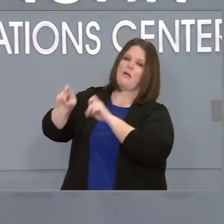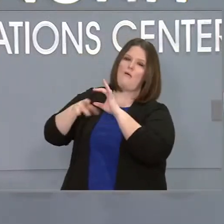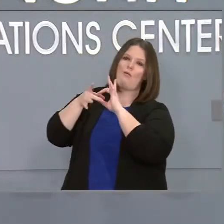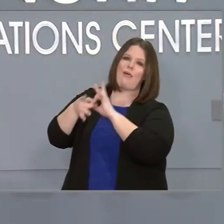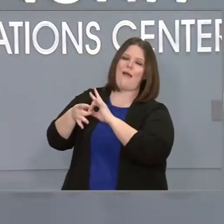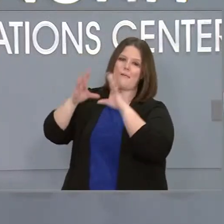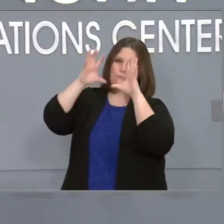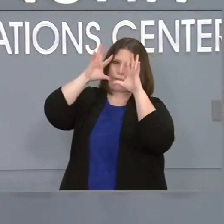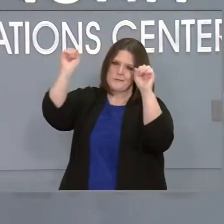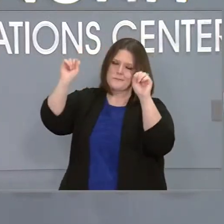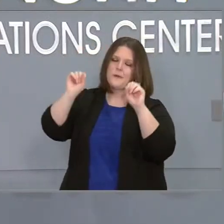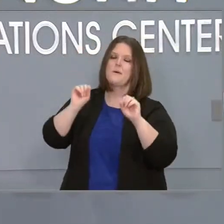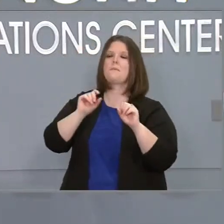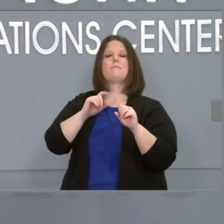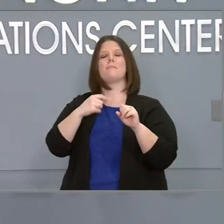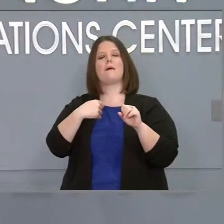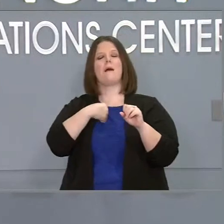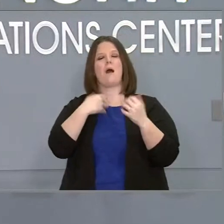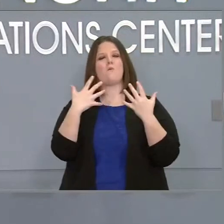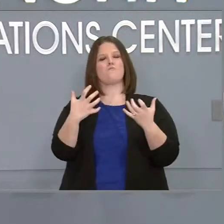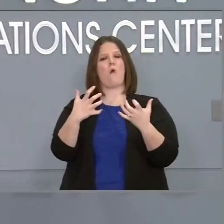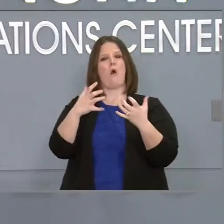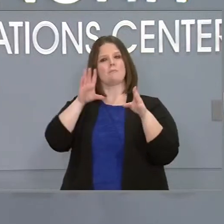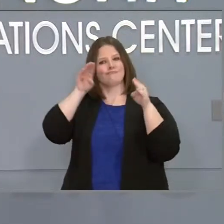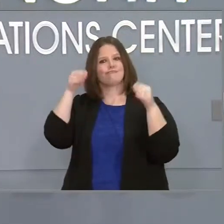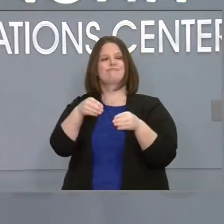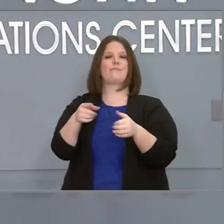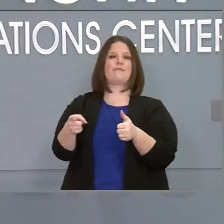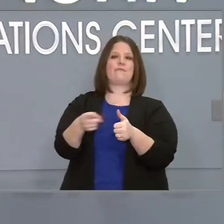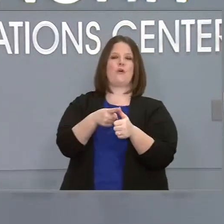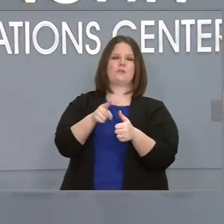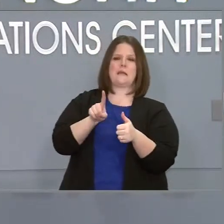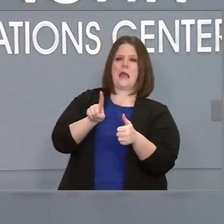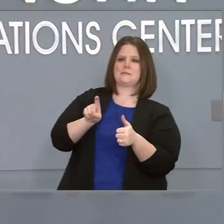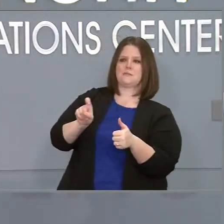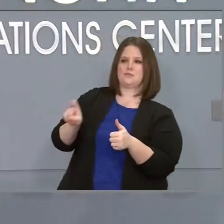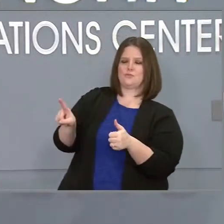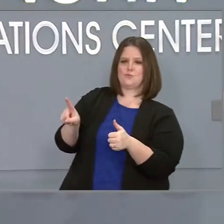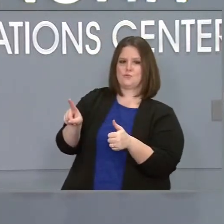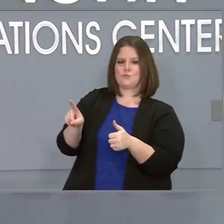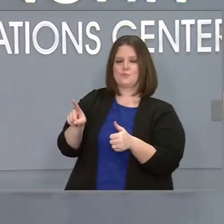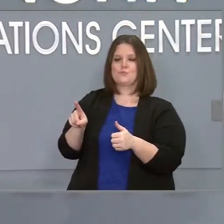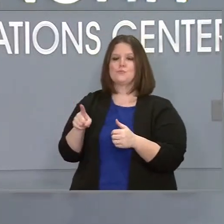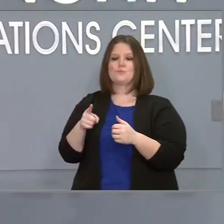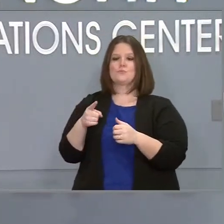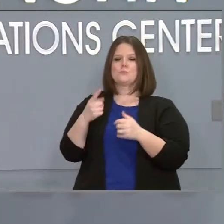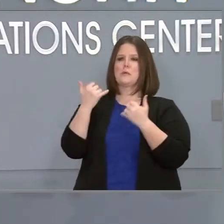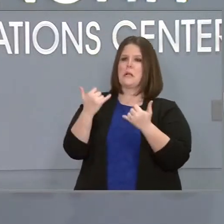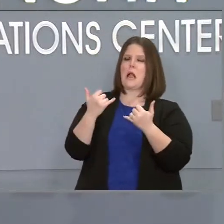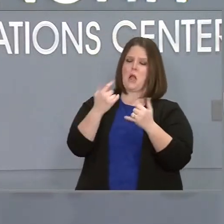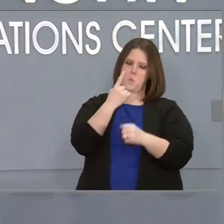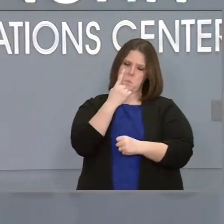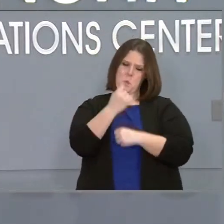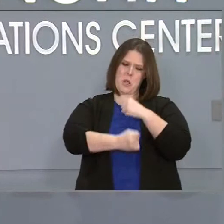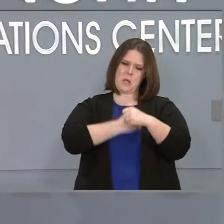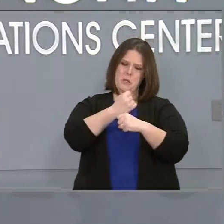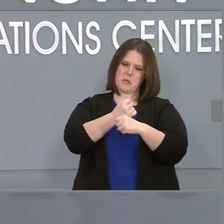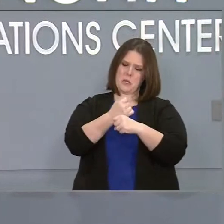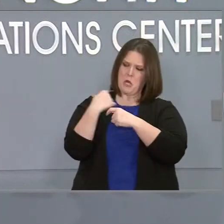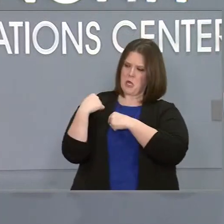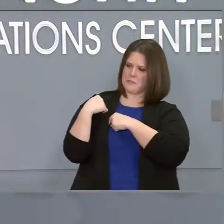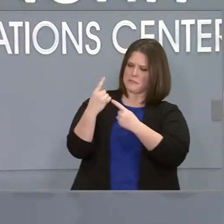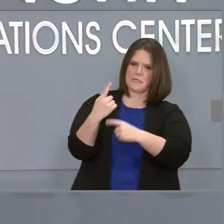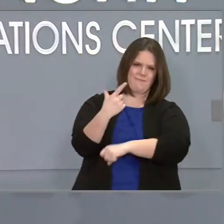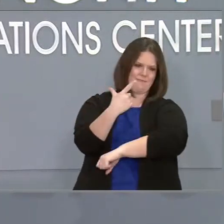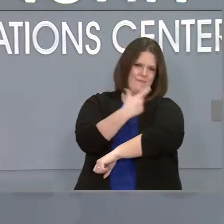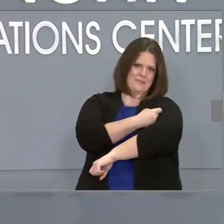you. But I wanted to ask just first and foremost, with a year of reflecting since the vaccines